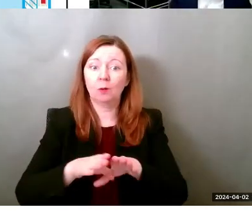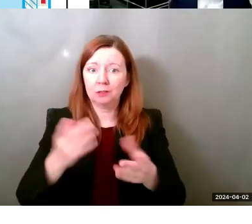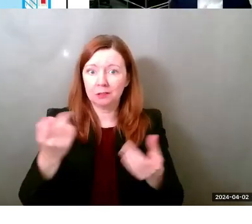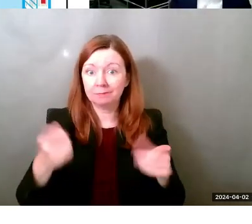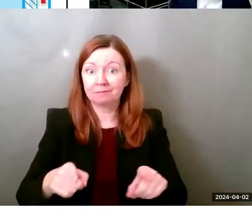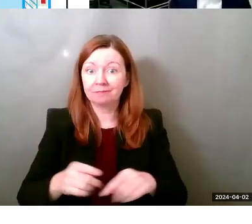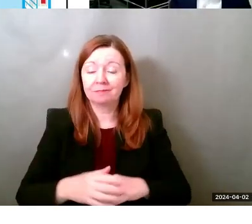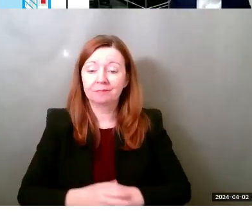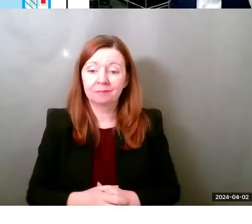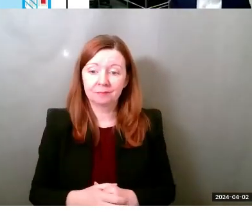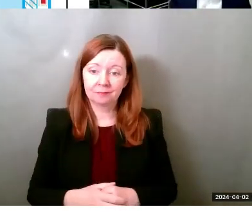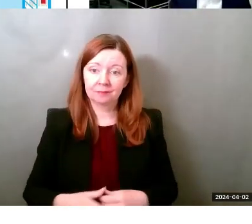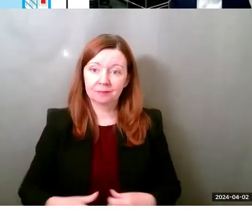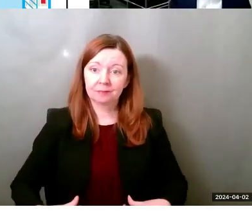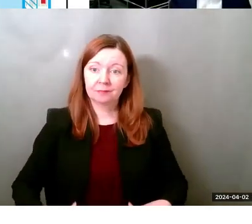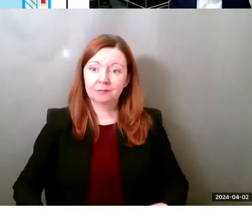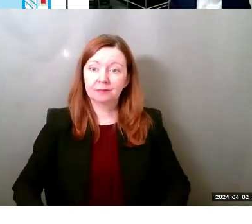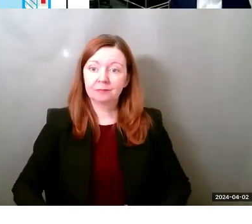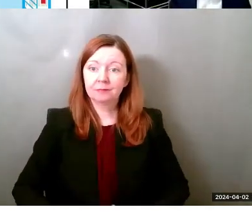effect.